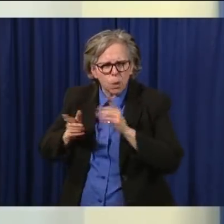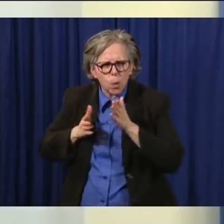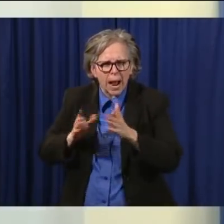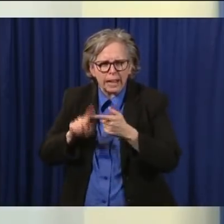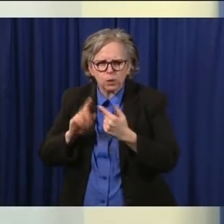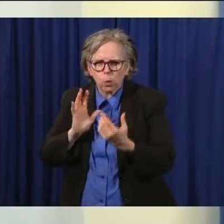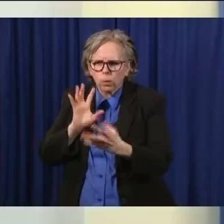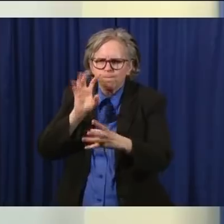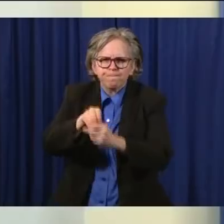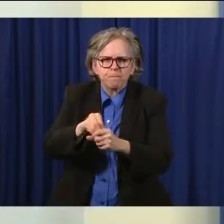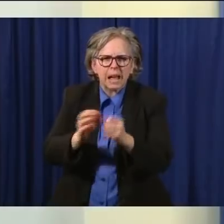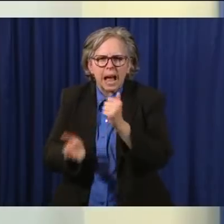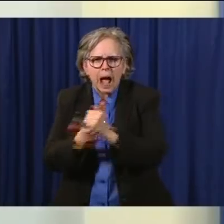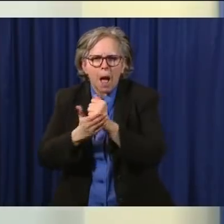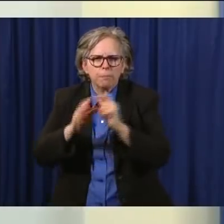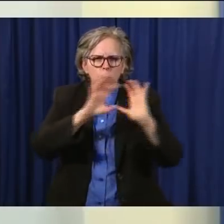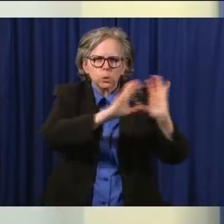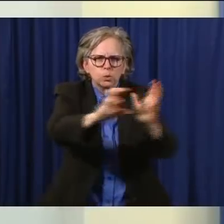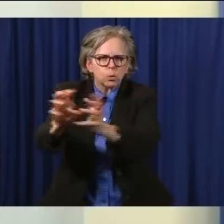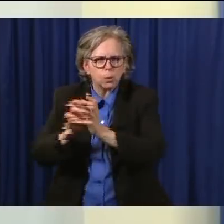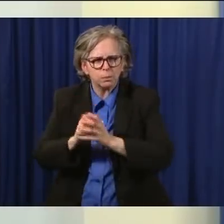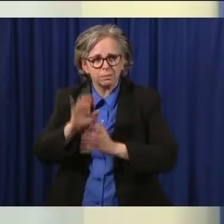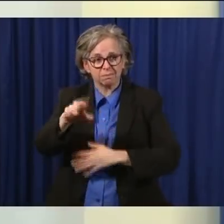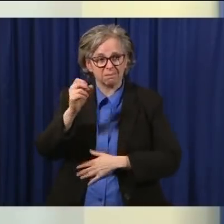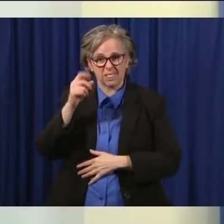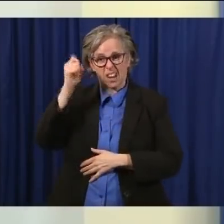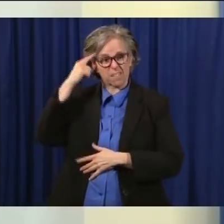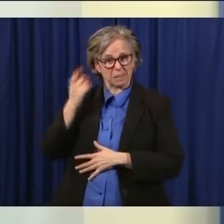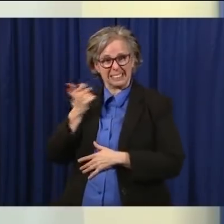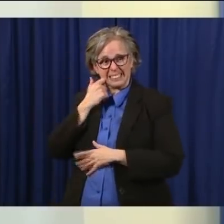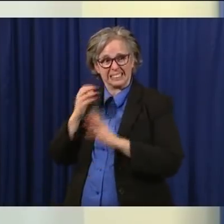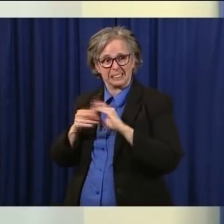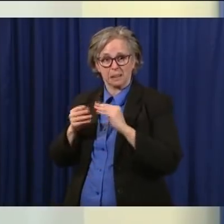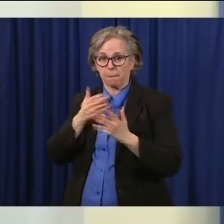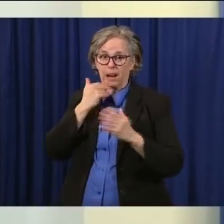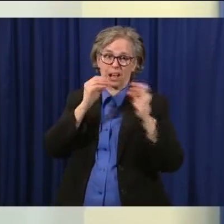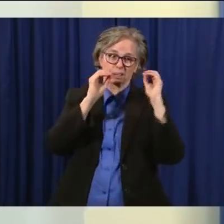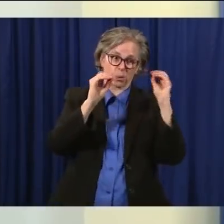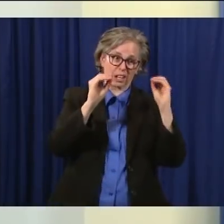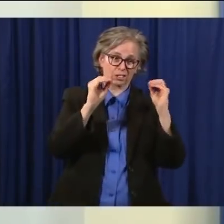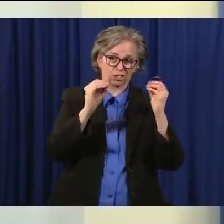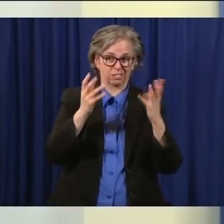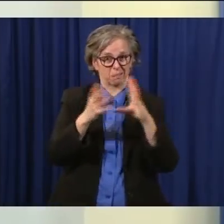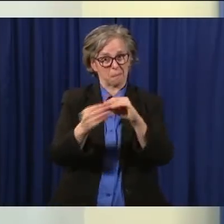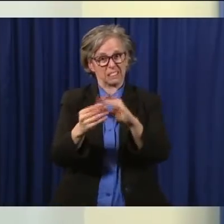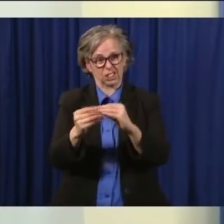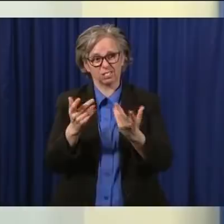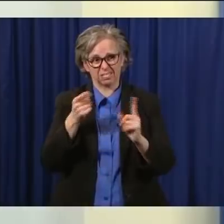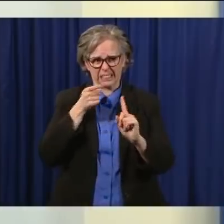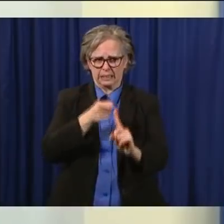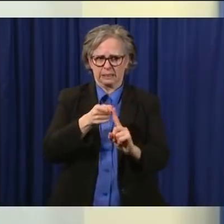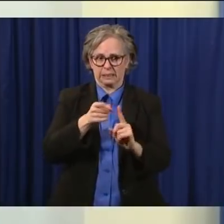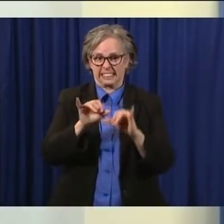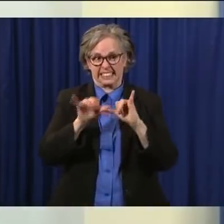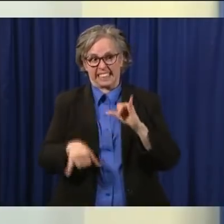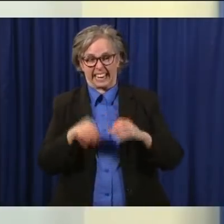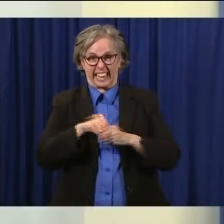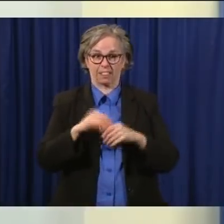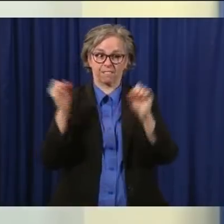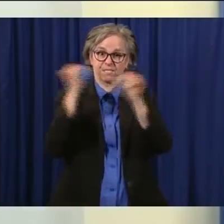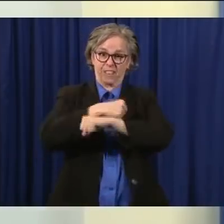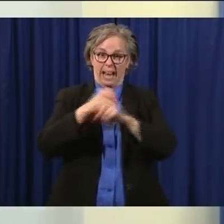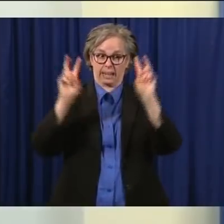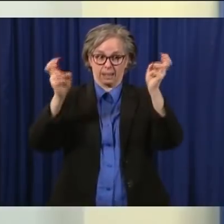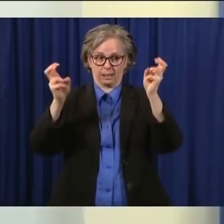better education and messaging, I can't say enough about Stay in the Fight campaign. I think that's marvelous. But we have to have the right